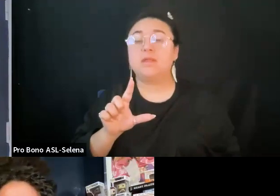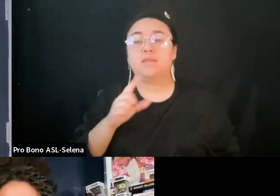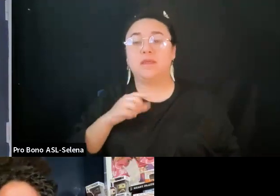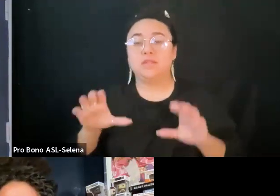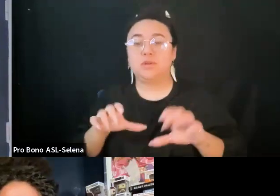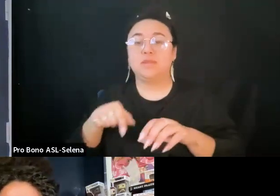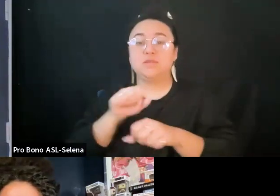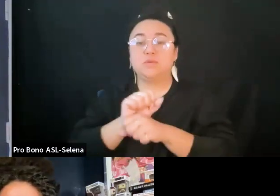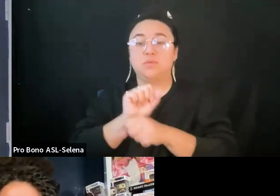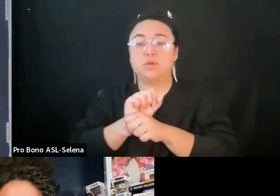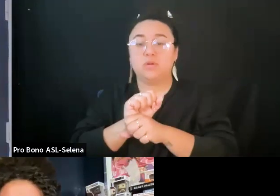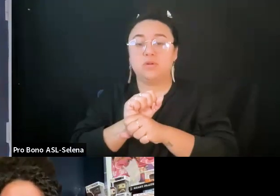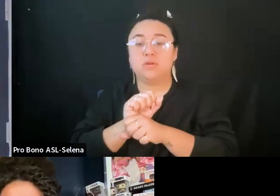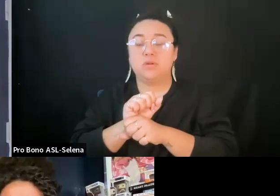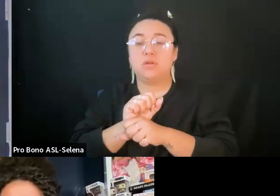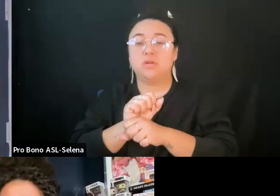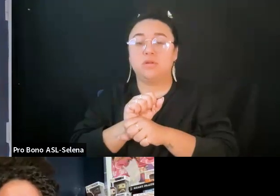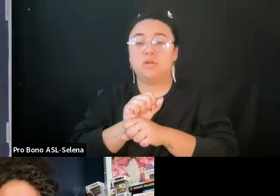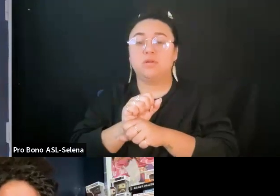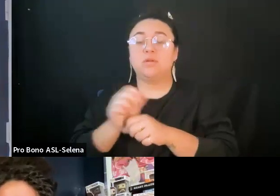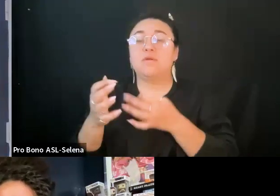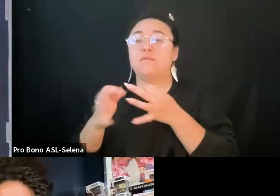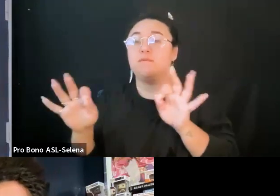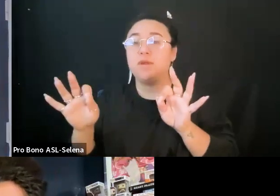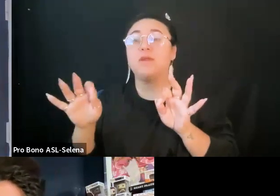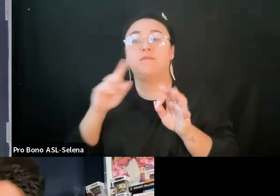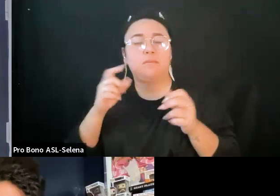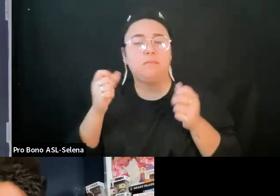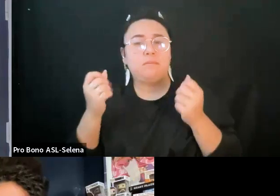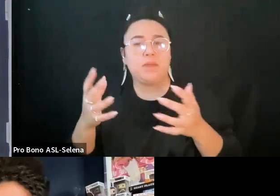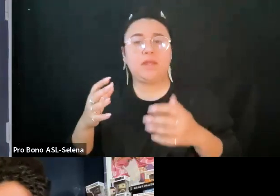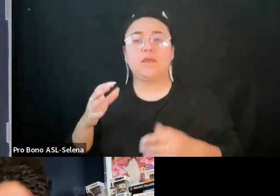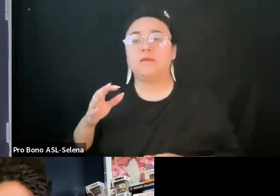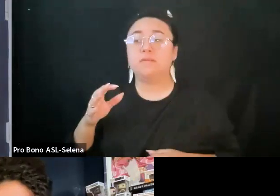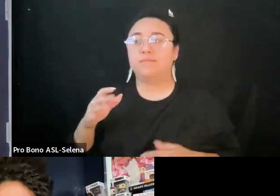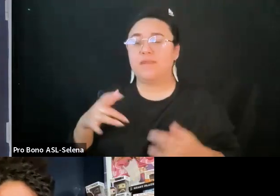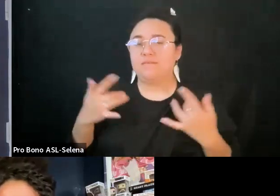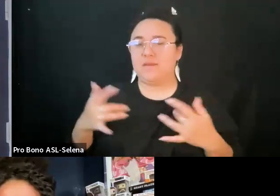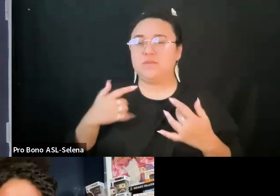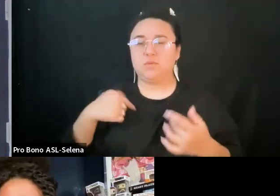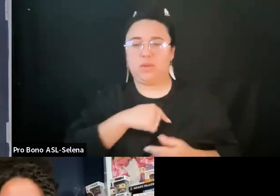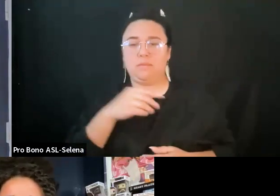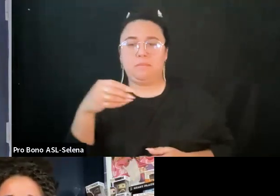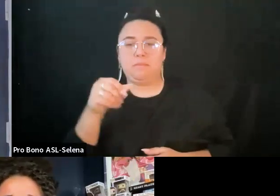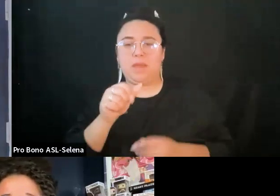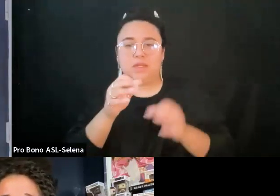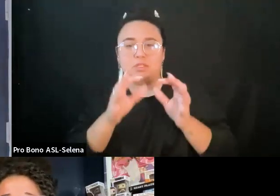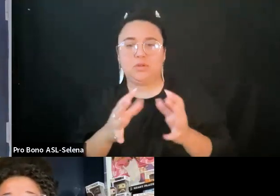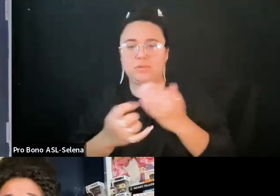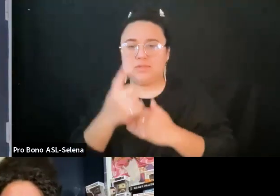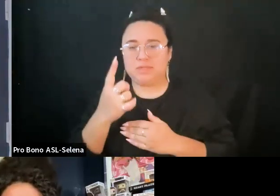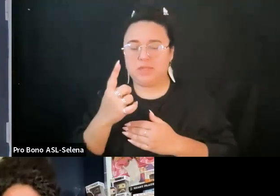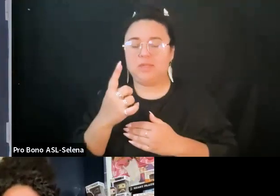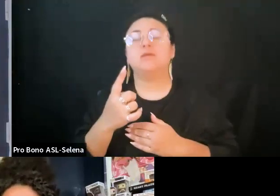work free of charge for many events, we do compensate our interpreters today, and we encourage you